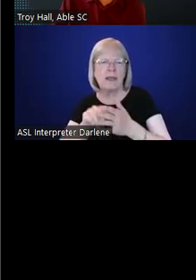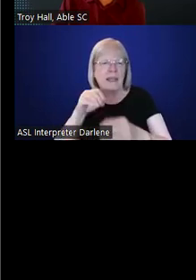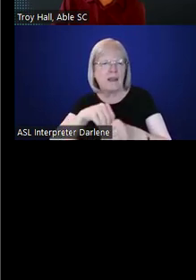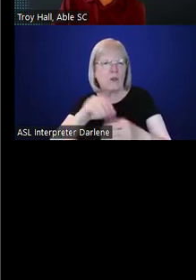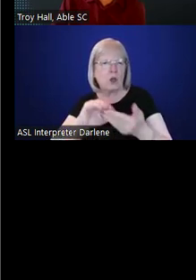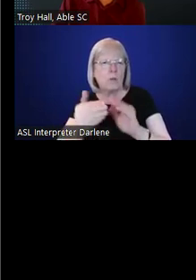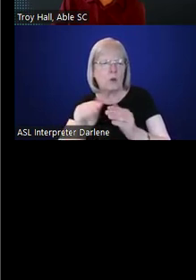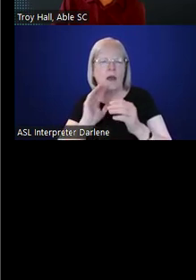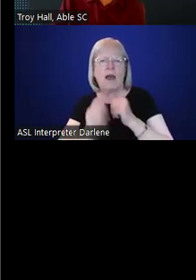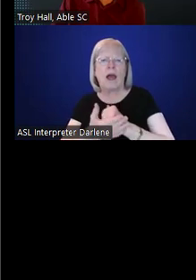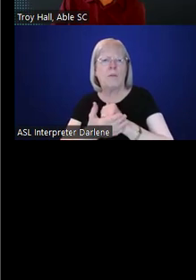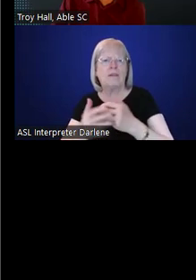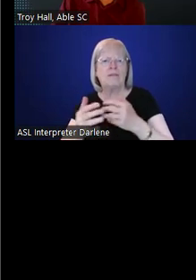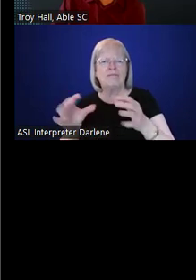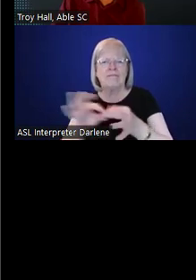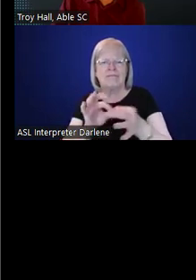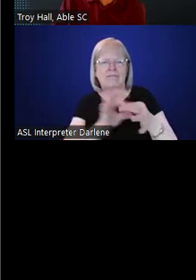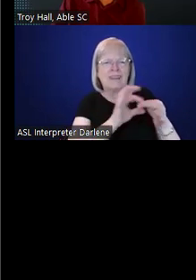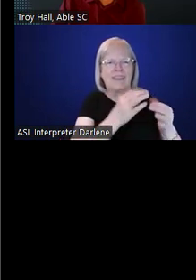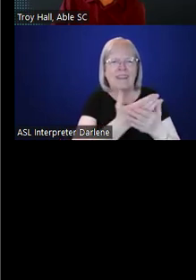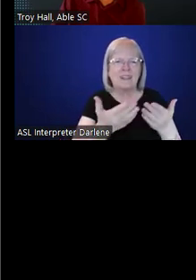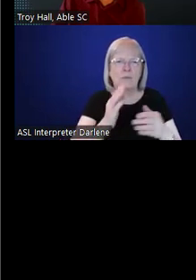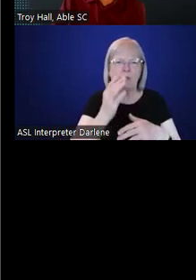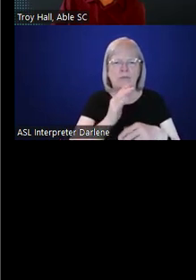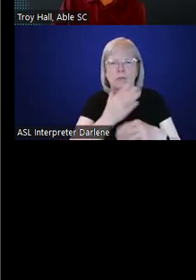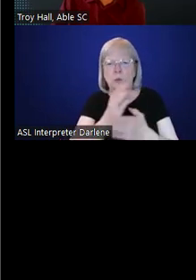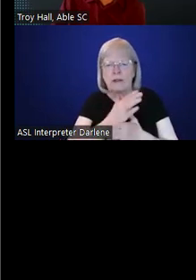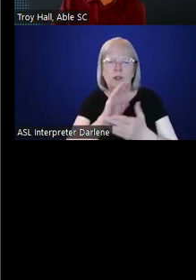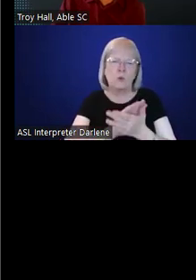between schools, businesses, and the youth/young adults we serve.